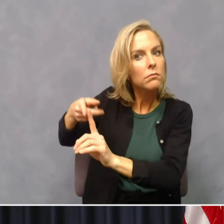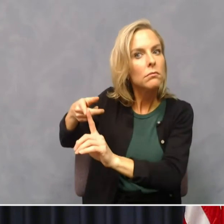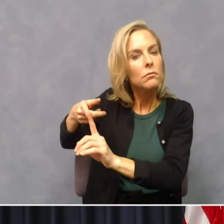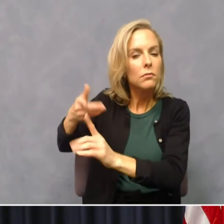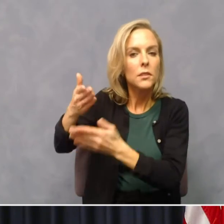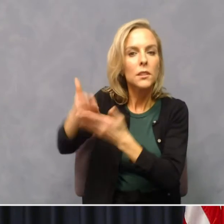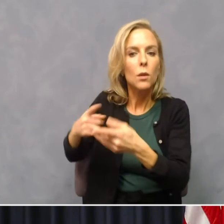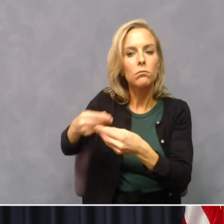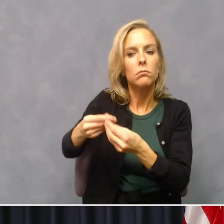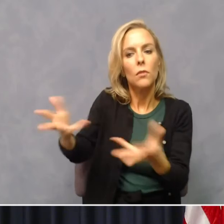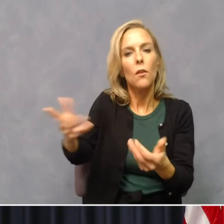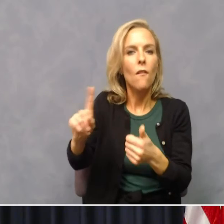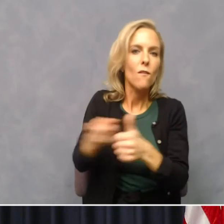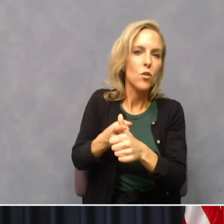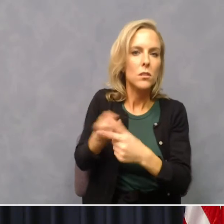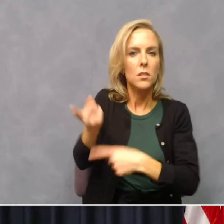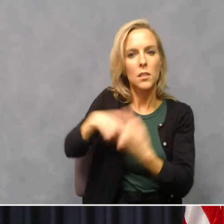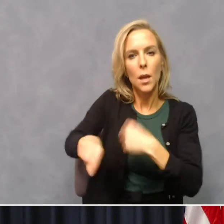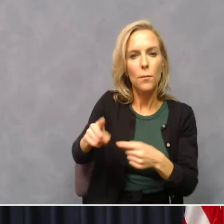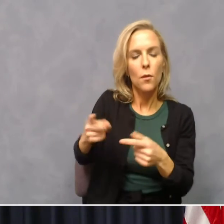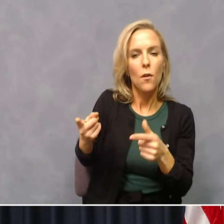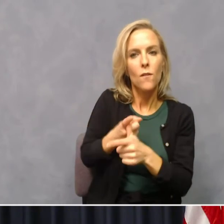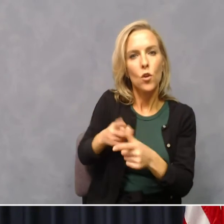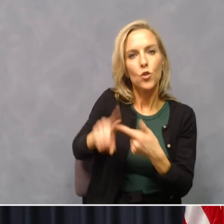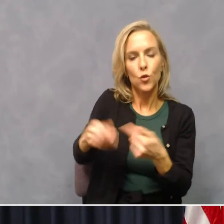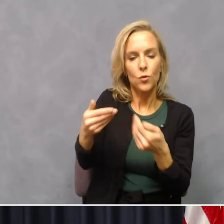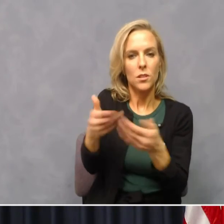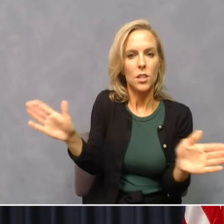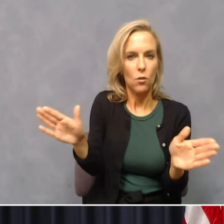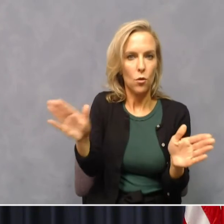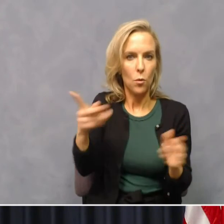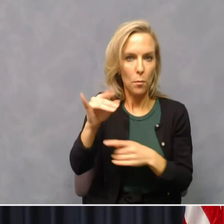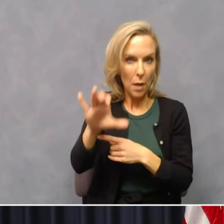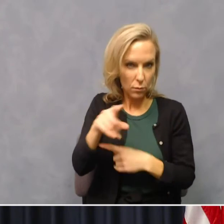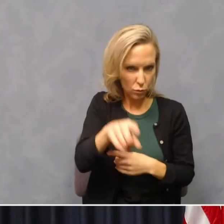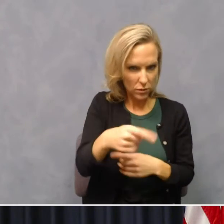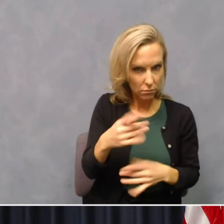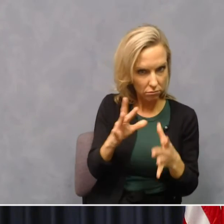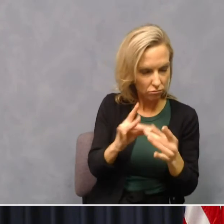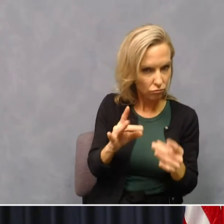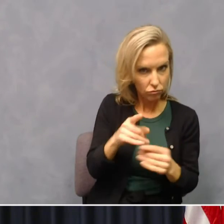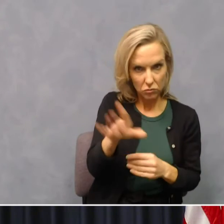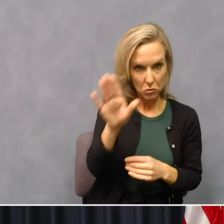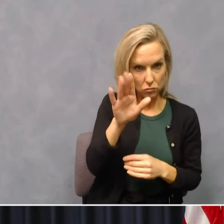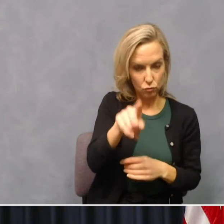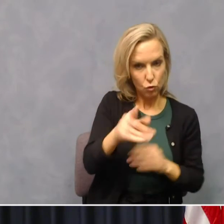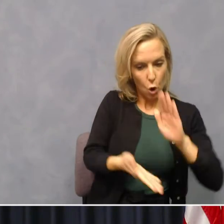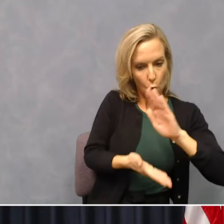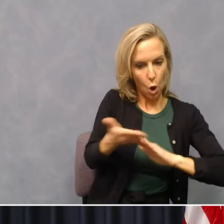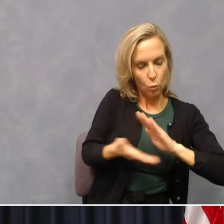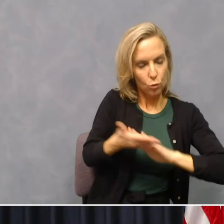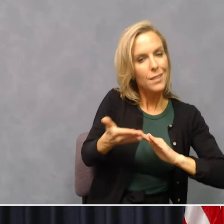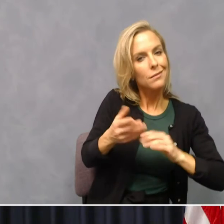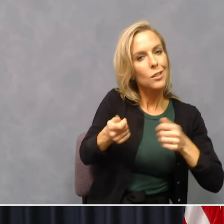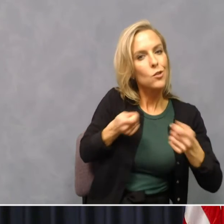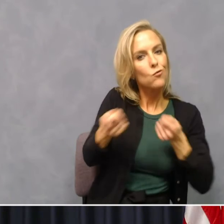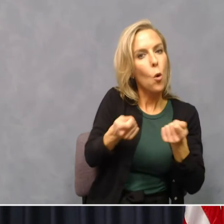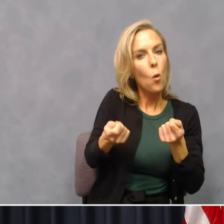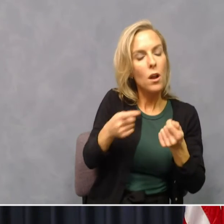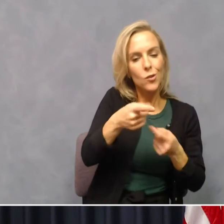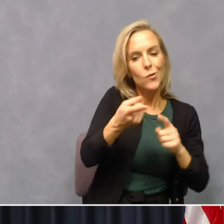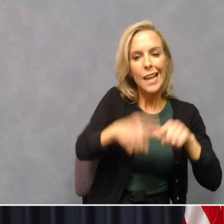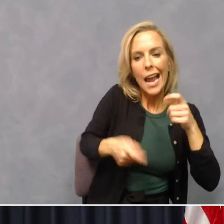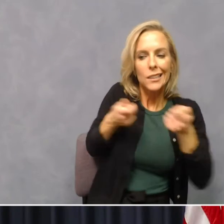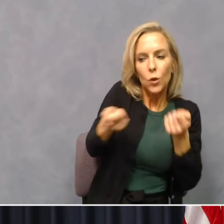on a first-come, first-served basis to the general public. You said that your office doesn't have operational control over how CVS and Walgreens distributes